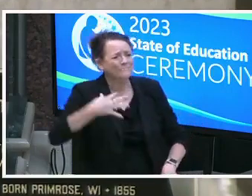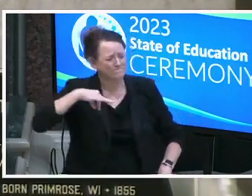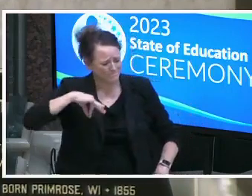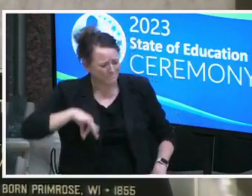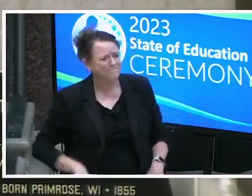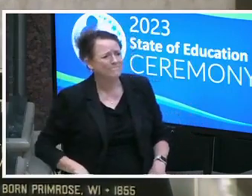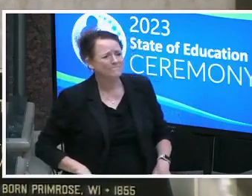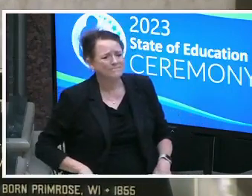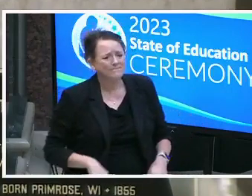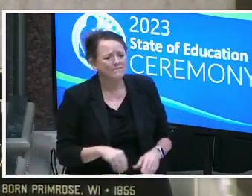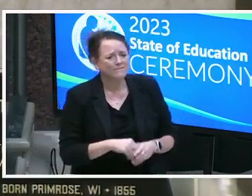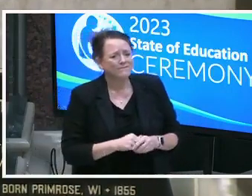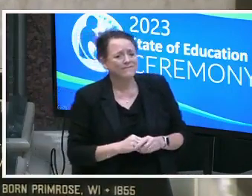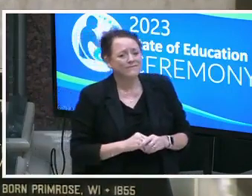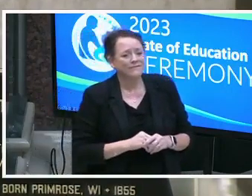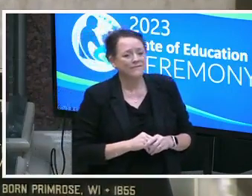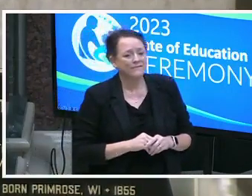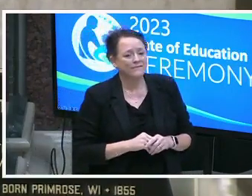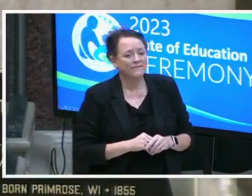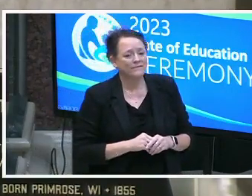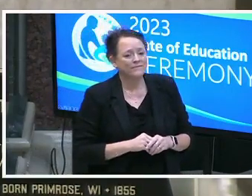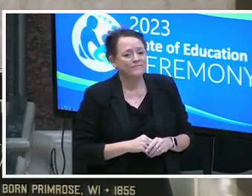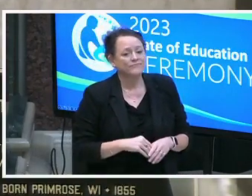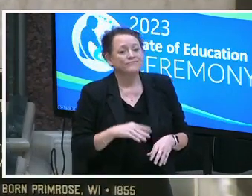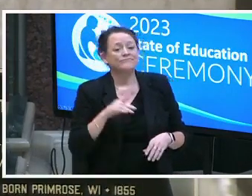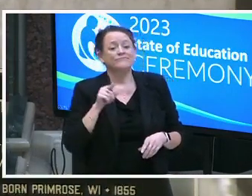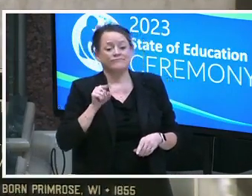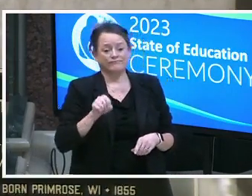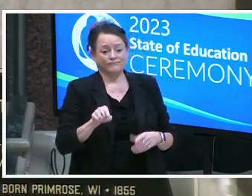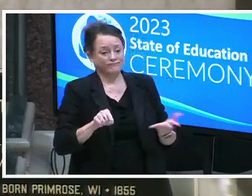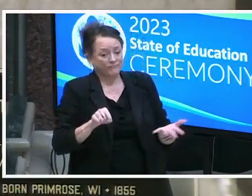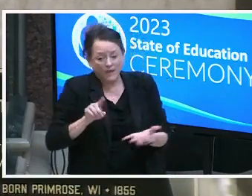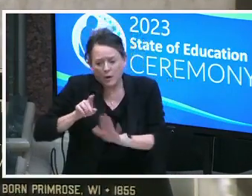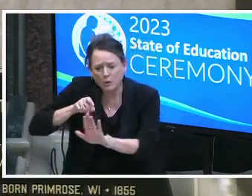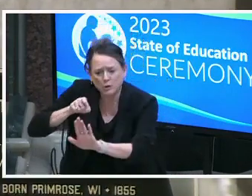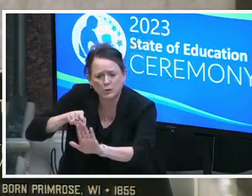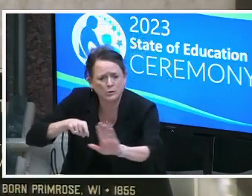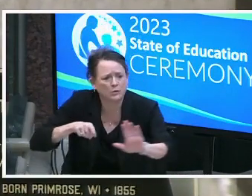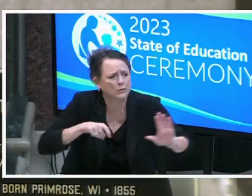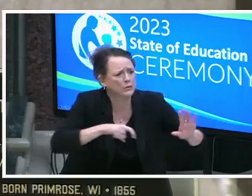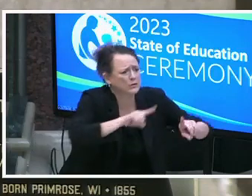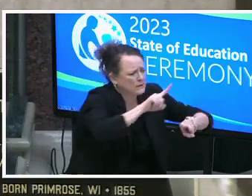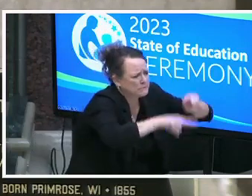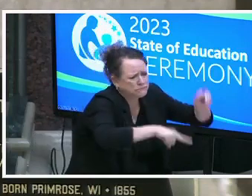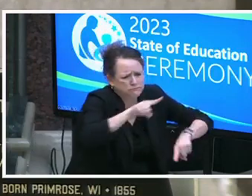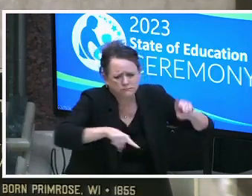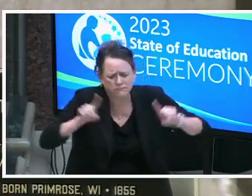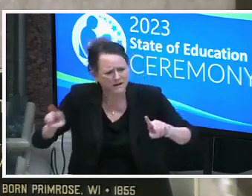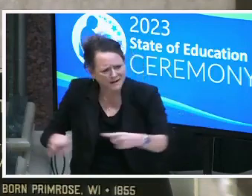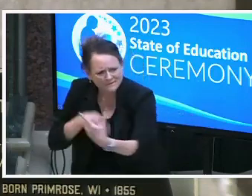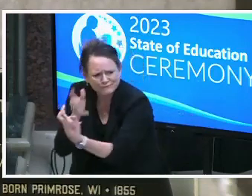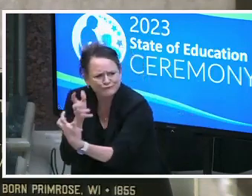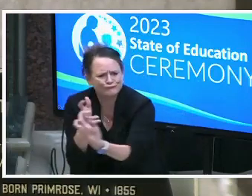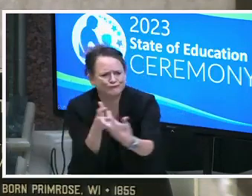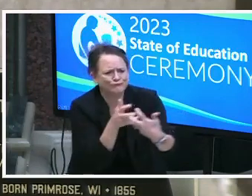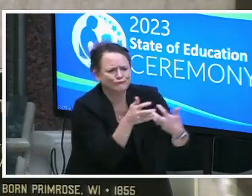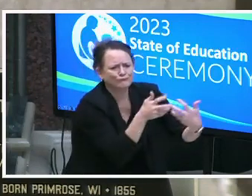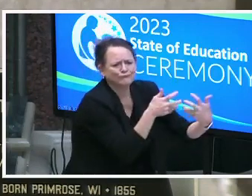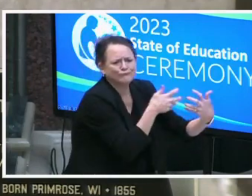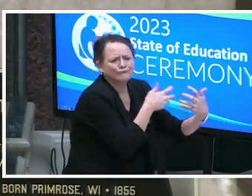every student in whatever way is best for them, that creates more opportunities for